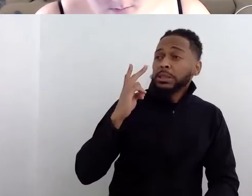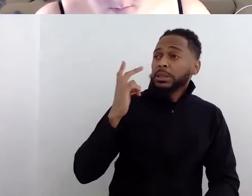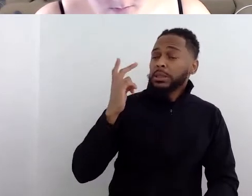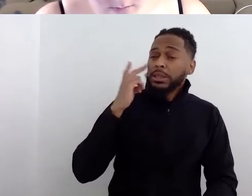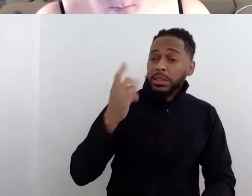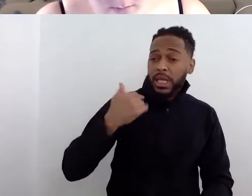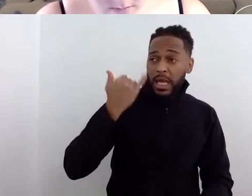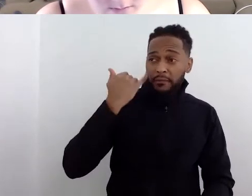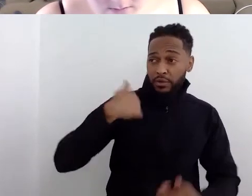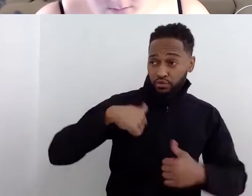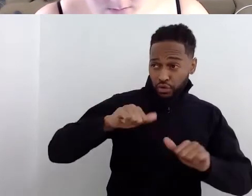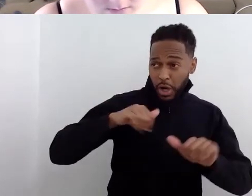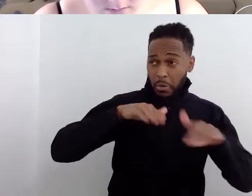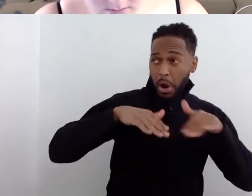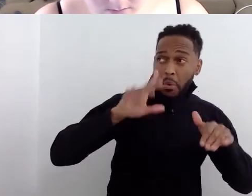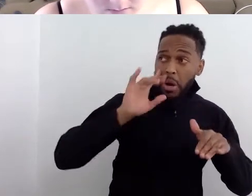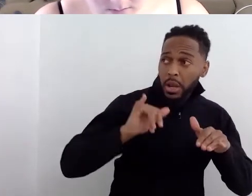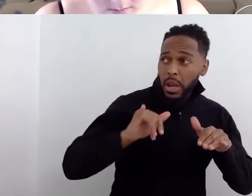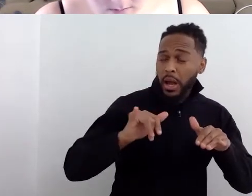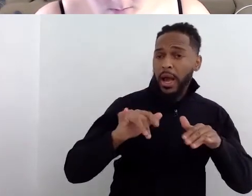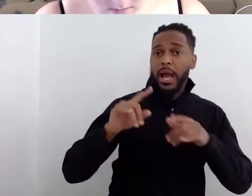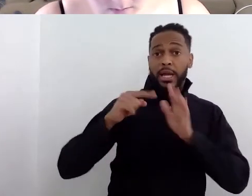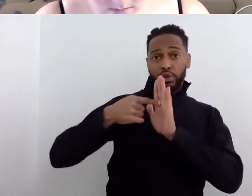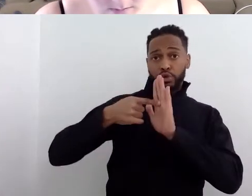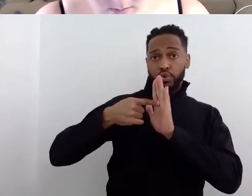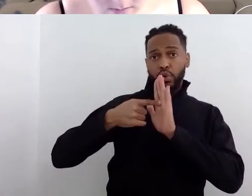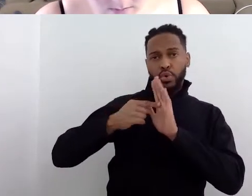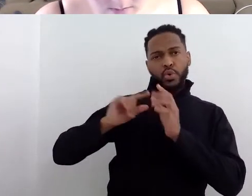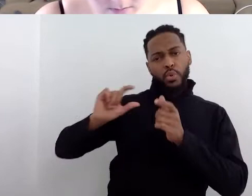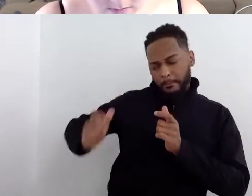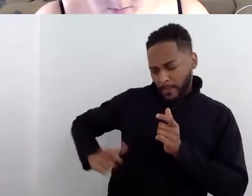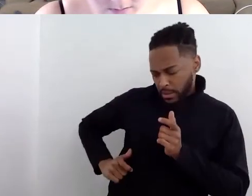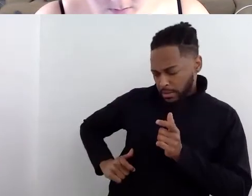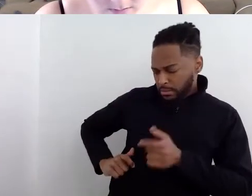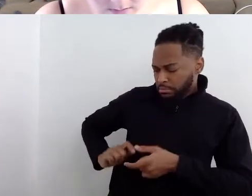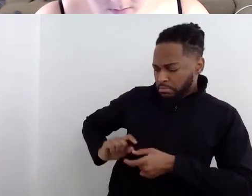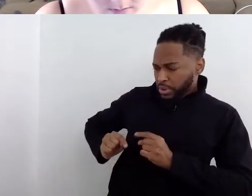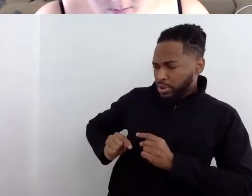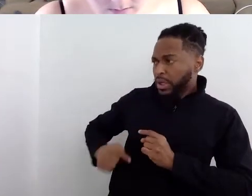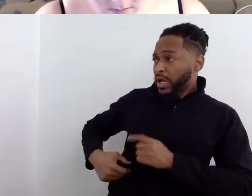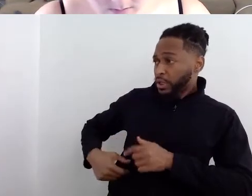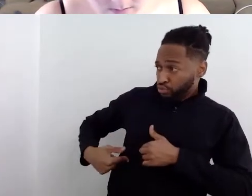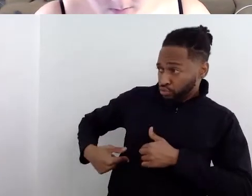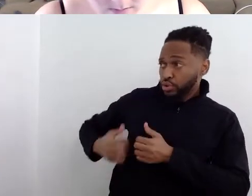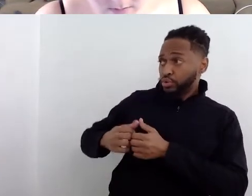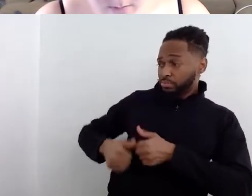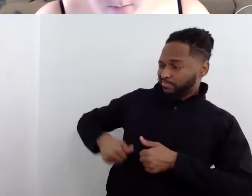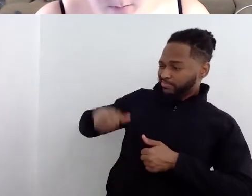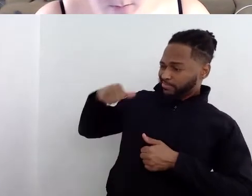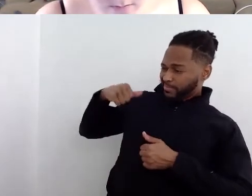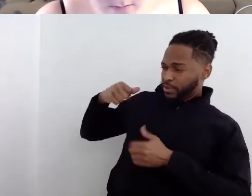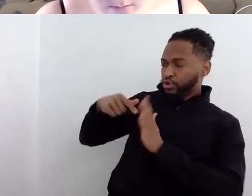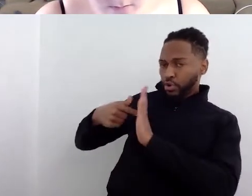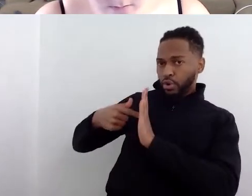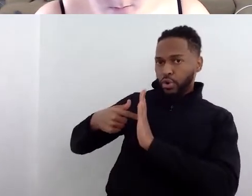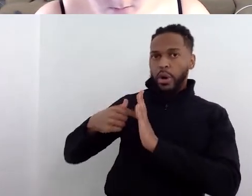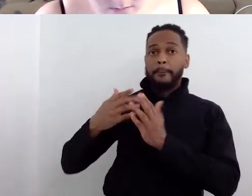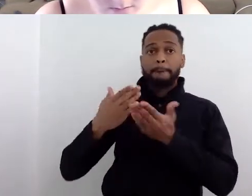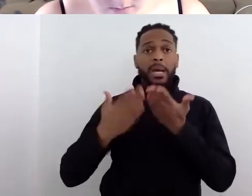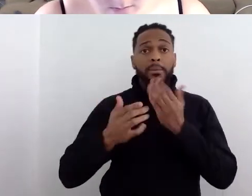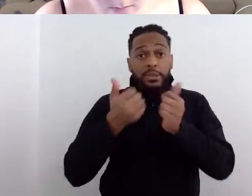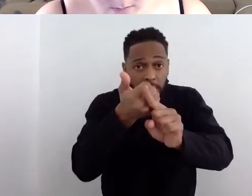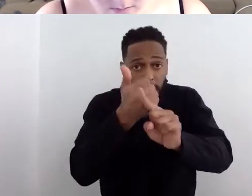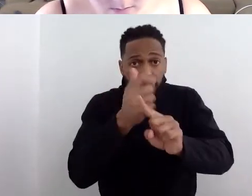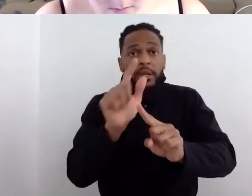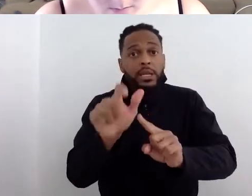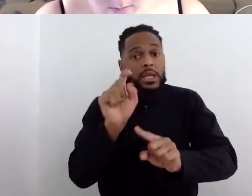Like, I can turn and we can, I can show it to you. So there might be like a little more advocating